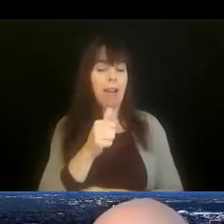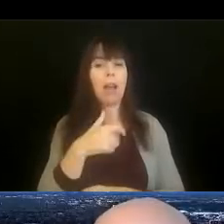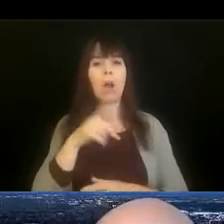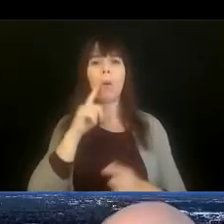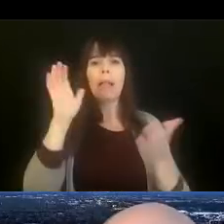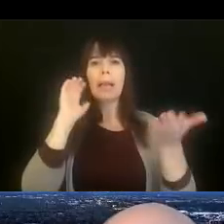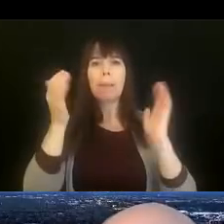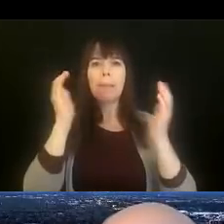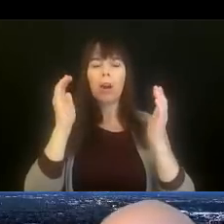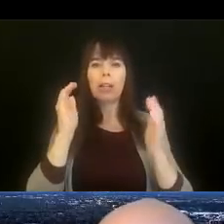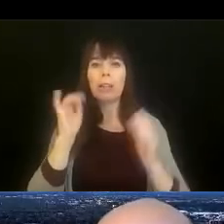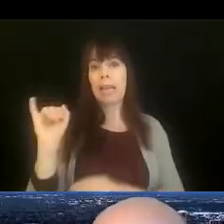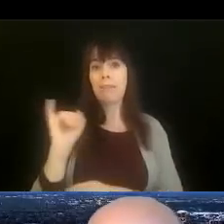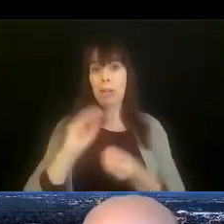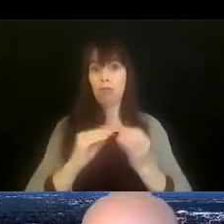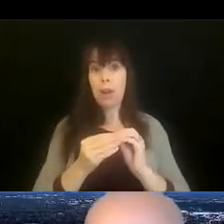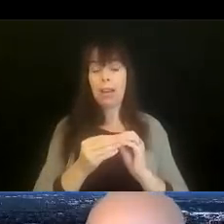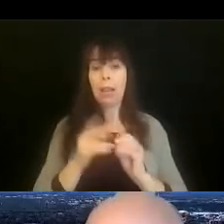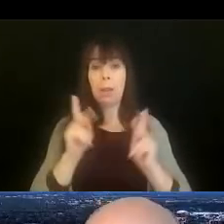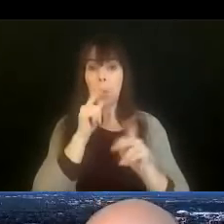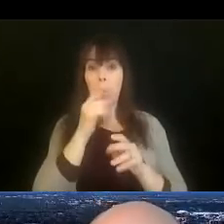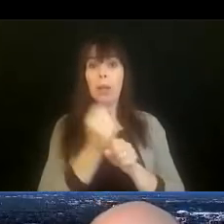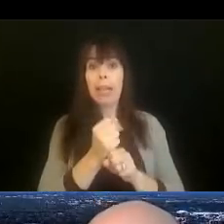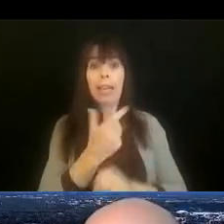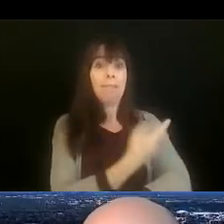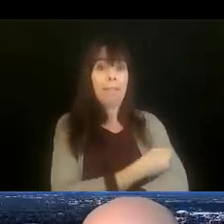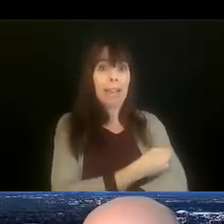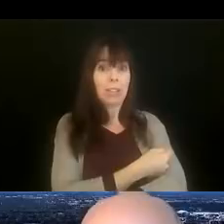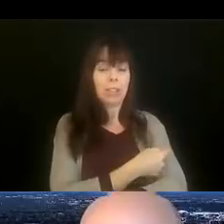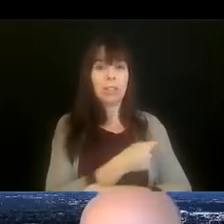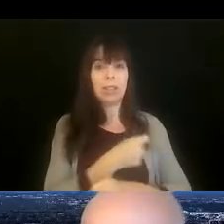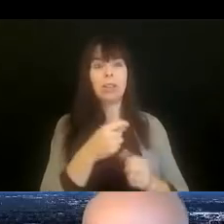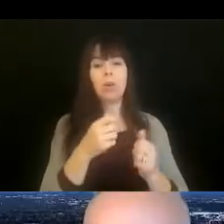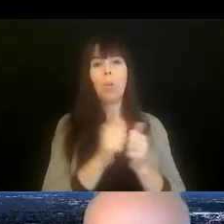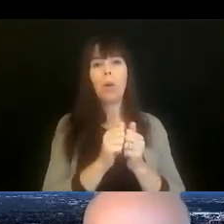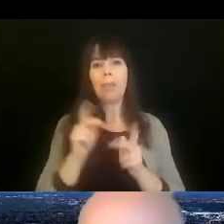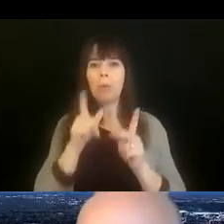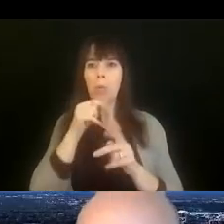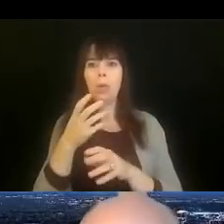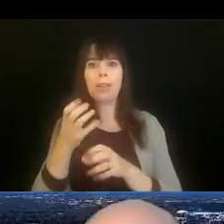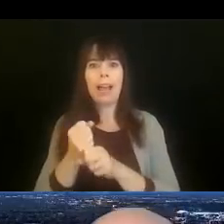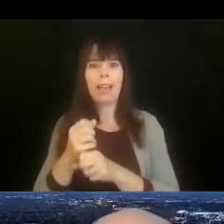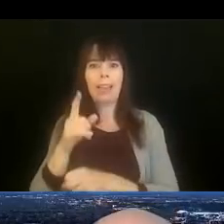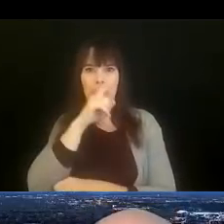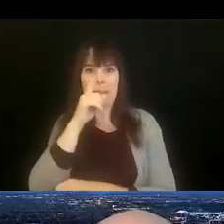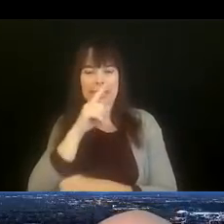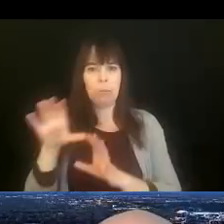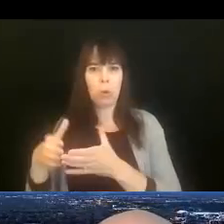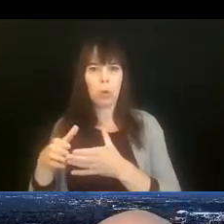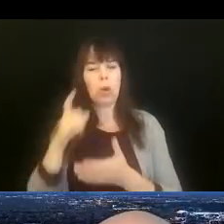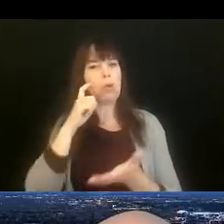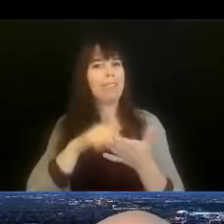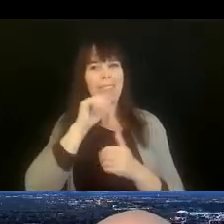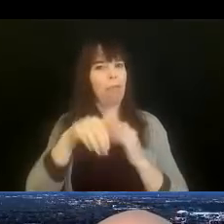comparing infection rate in the people who received the vaccine with those in the placebo group. We recognize that not all